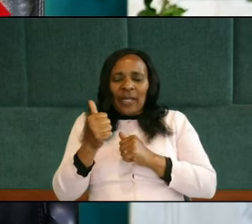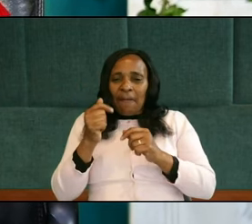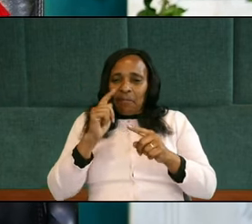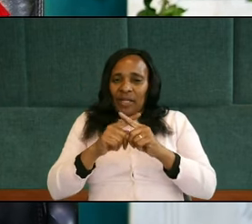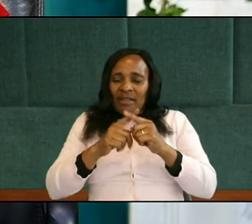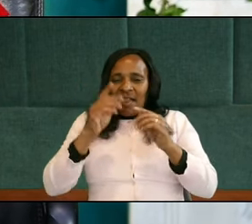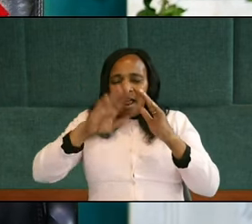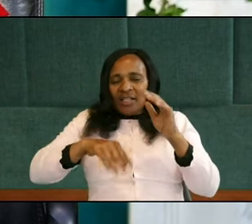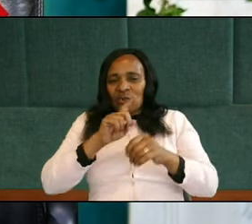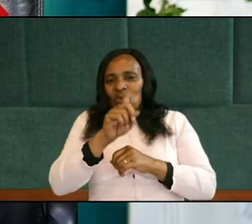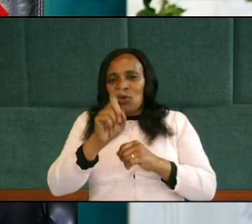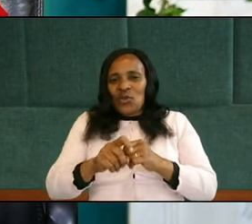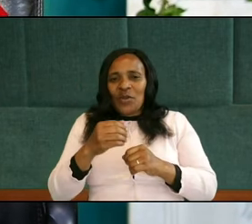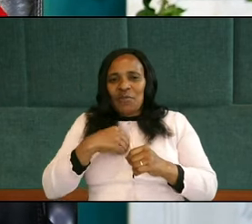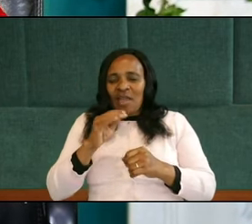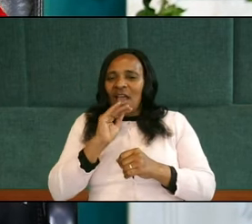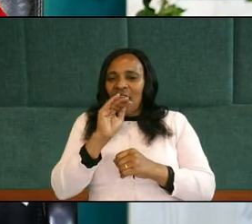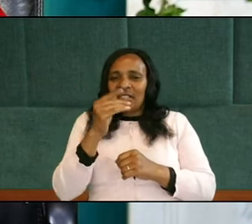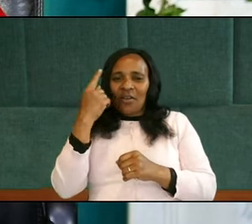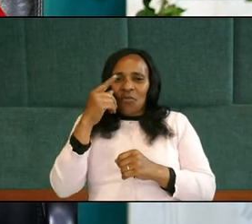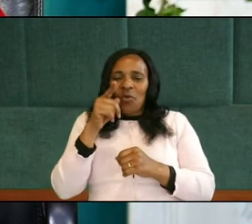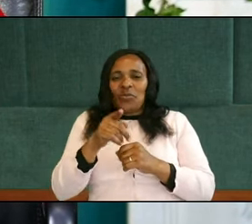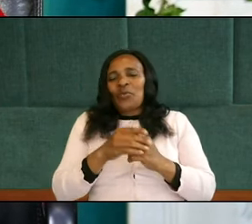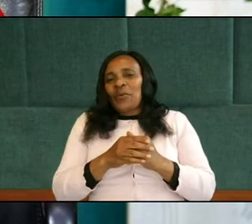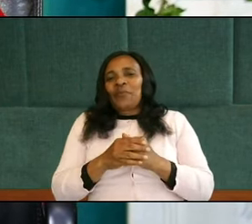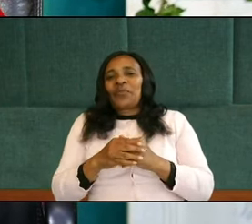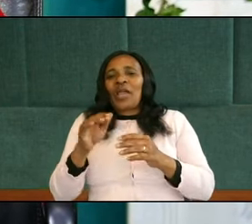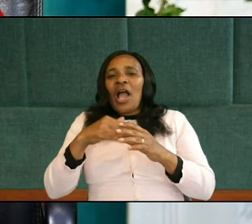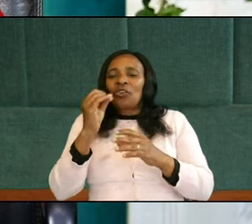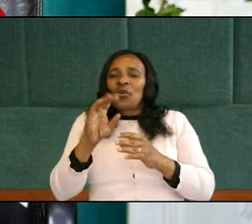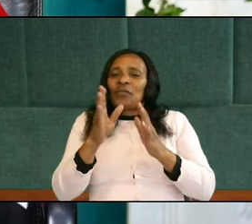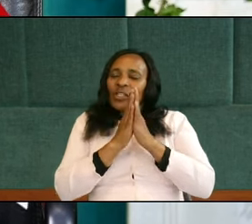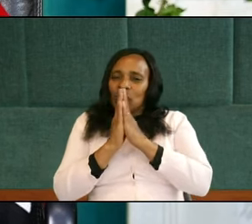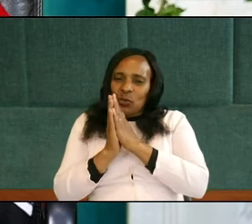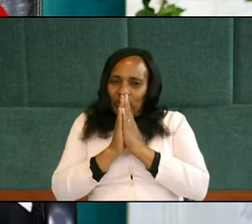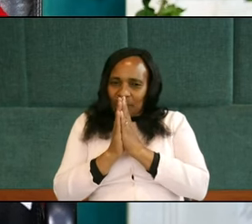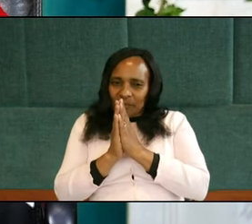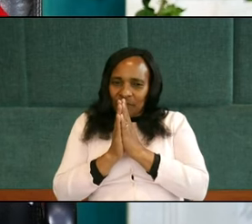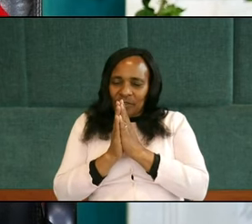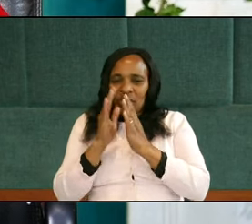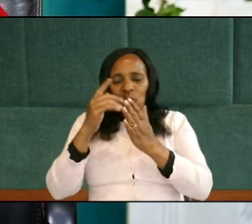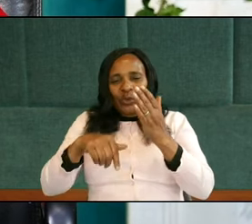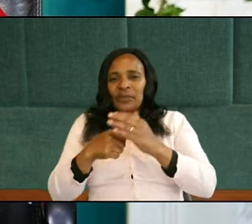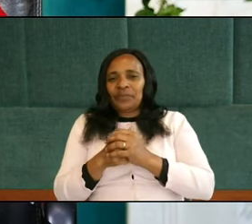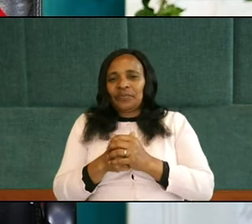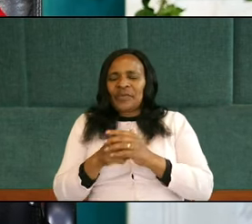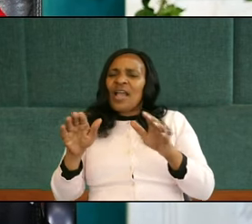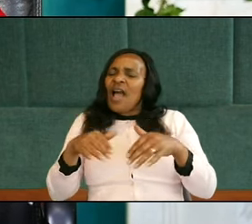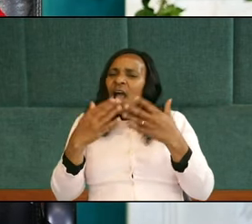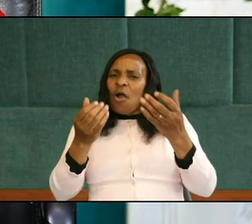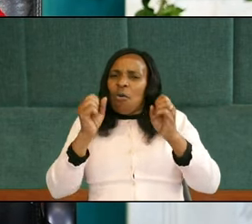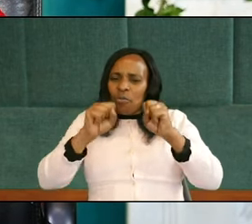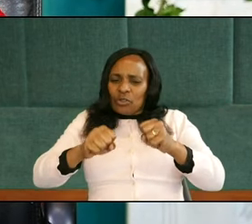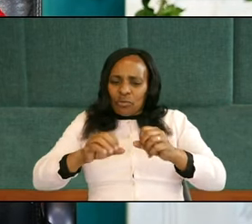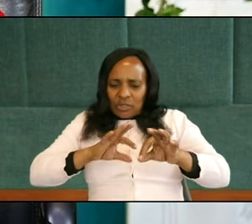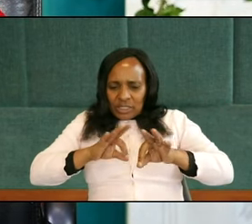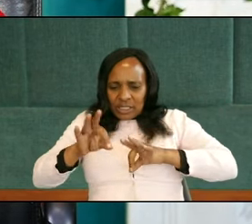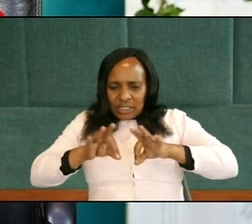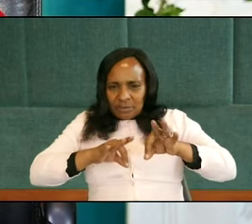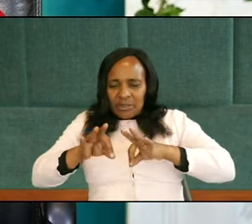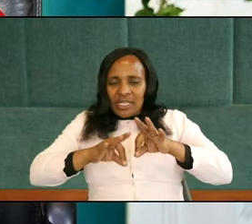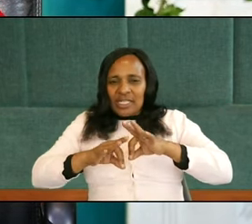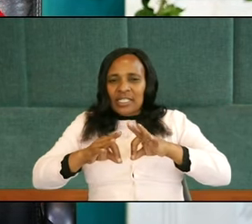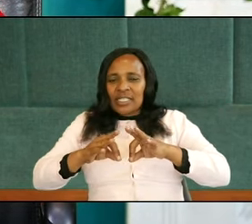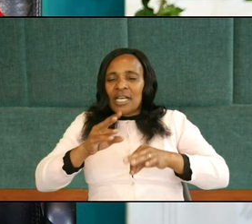last question I want us to answer from, it's just right there out of the story, is how would you describe